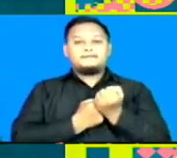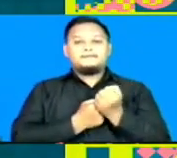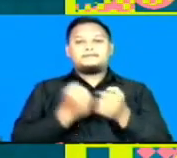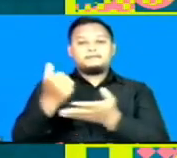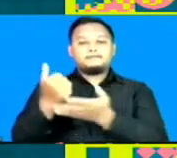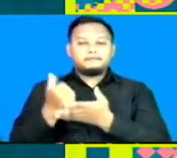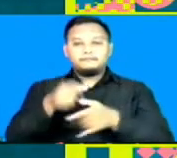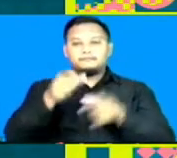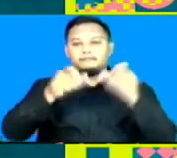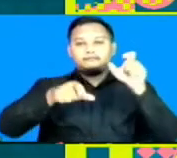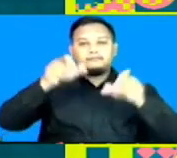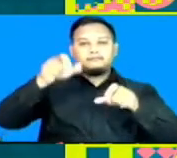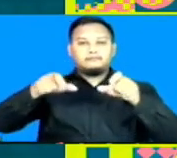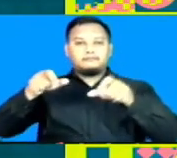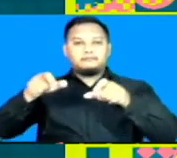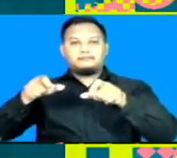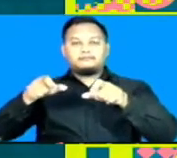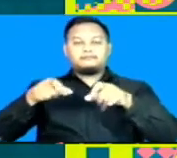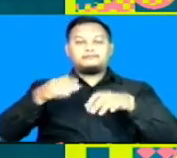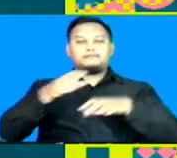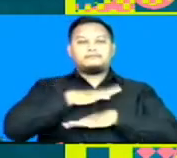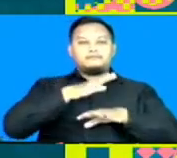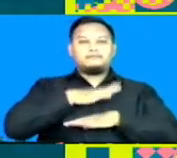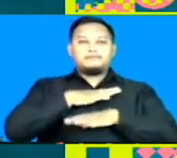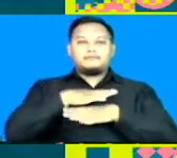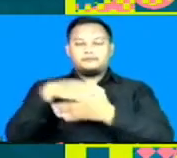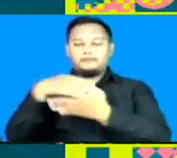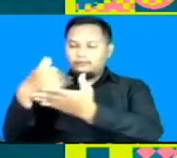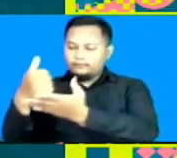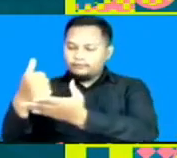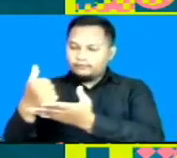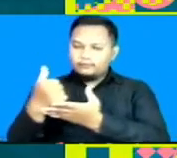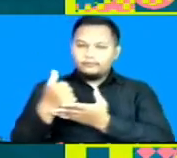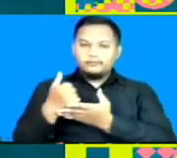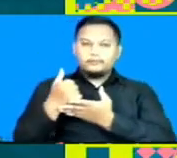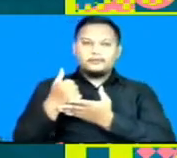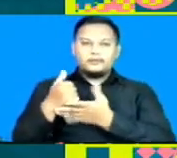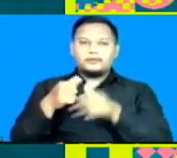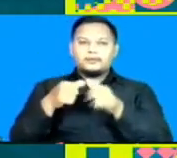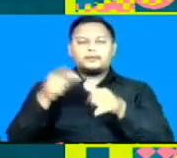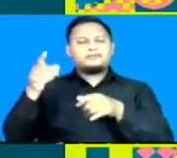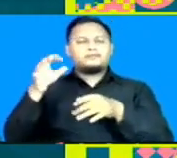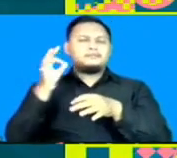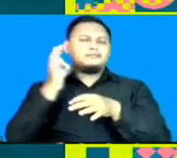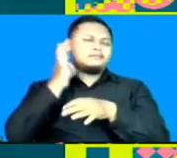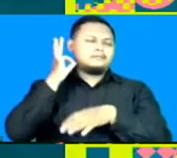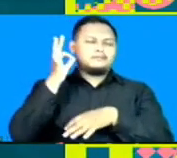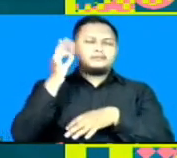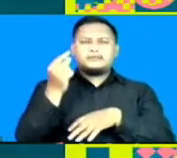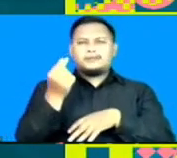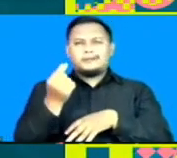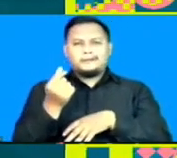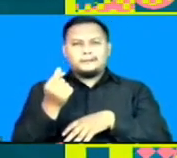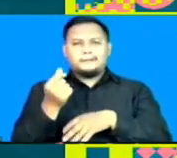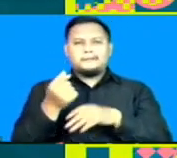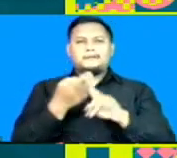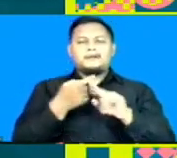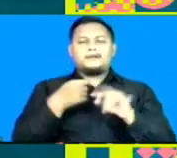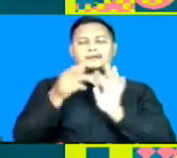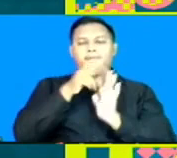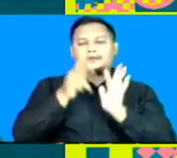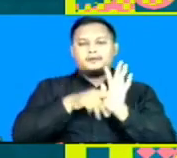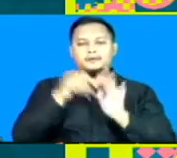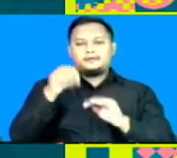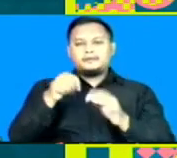poverty line and economically vulnerable. So we hope through this program, more workers